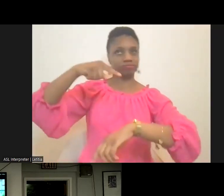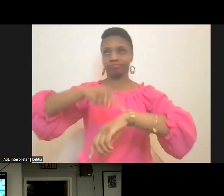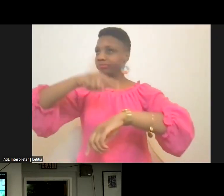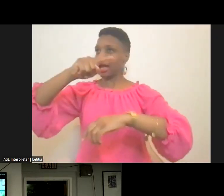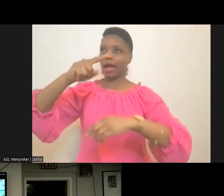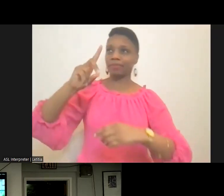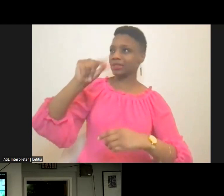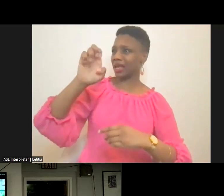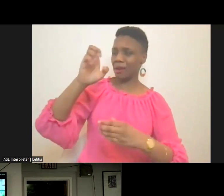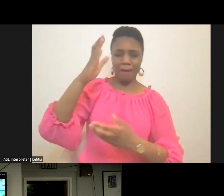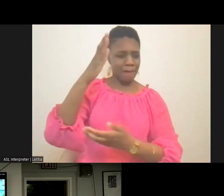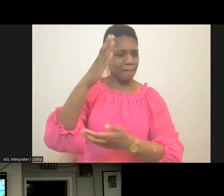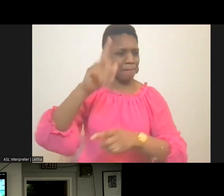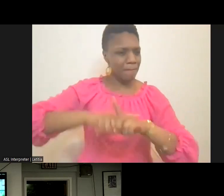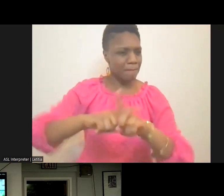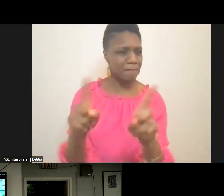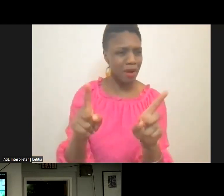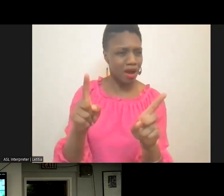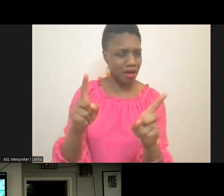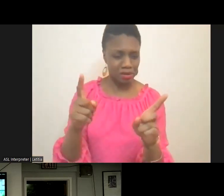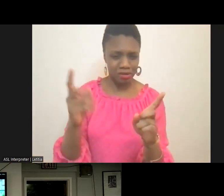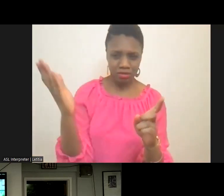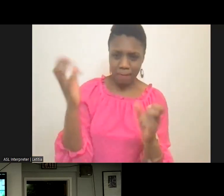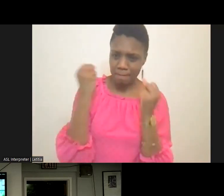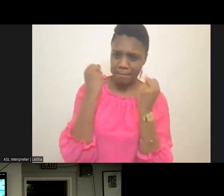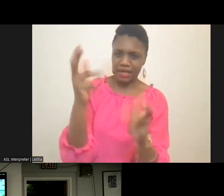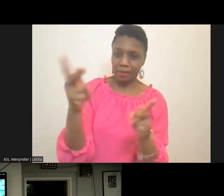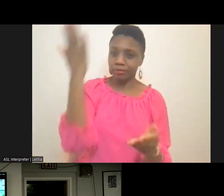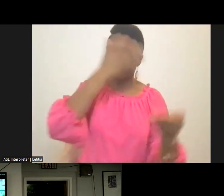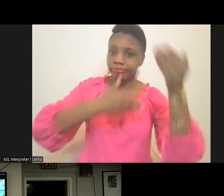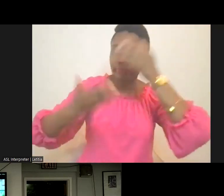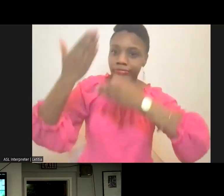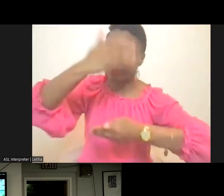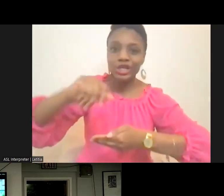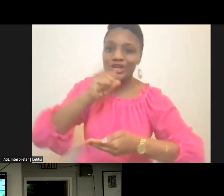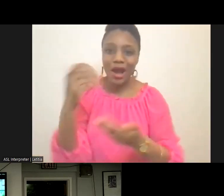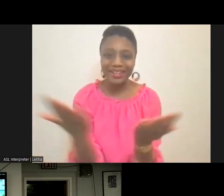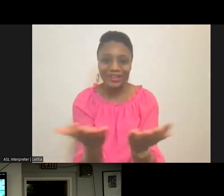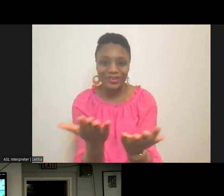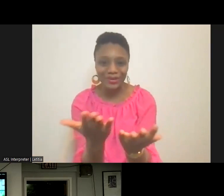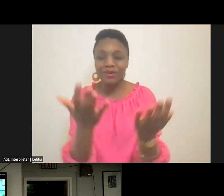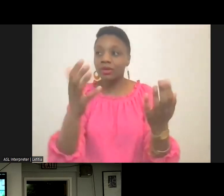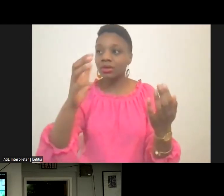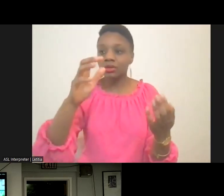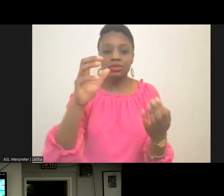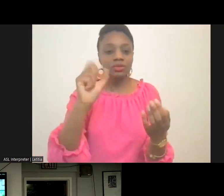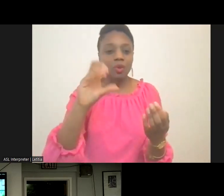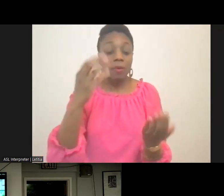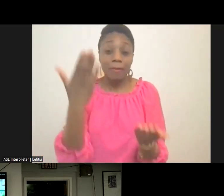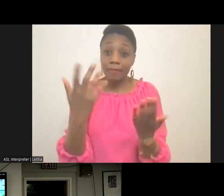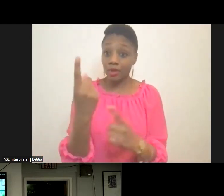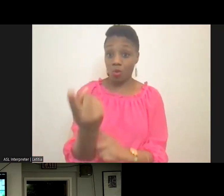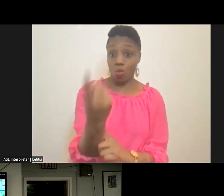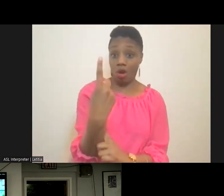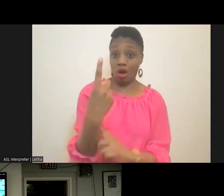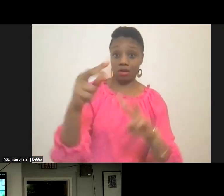people in community, or the right people at the table, as Ari noted in one of his comments. So maybe one of the themes that